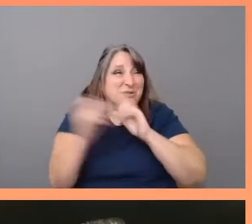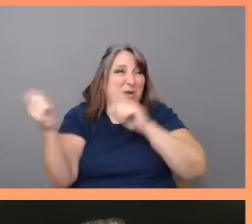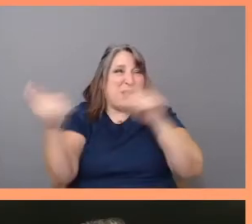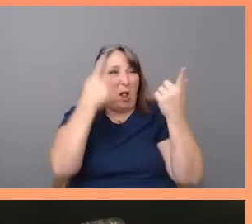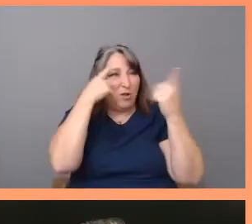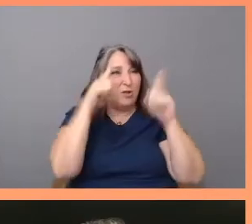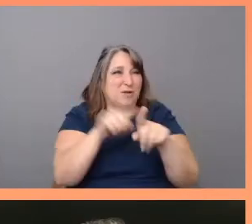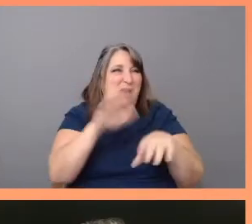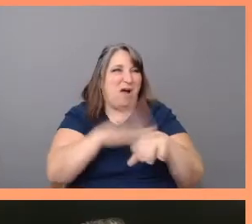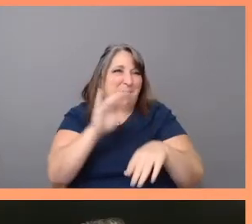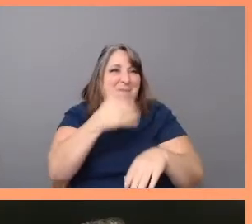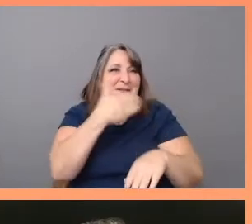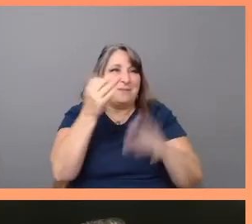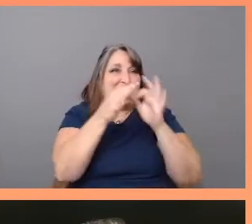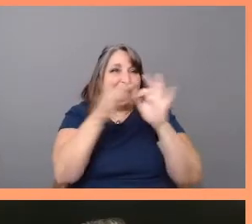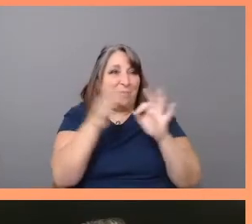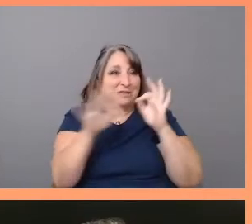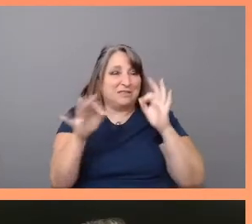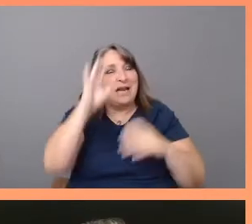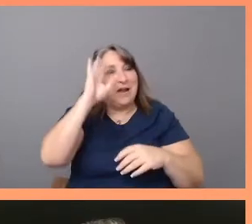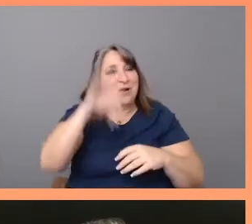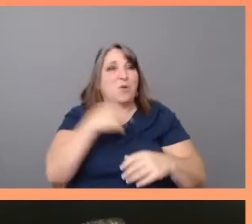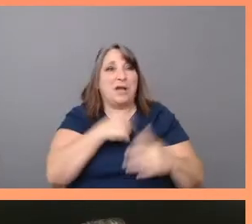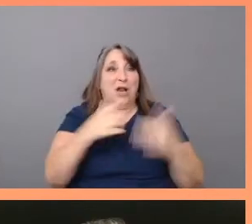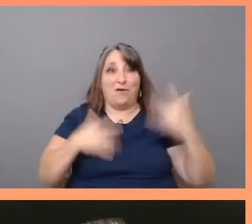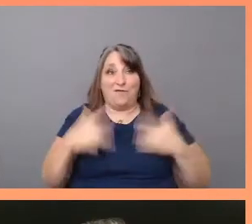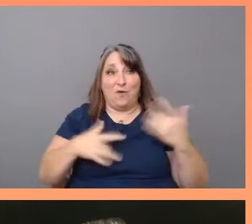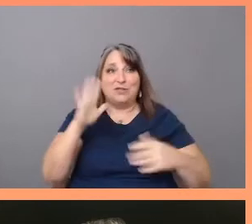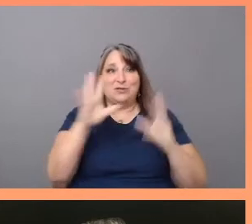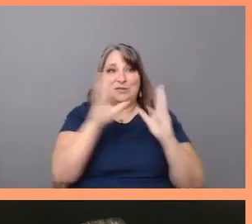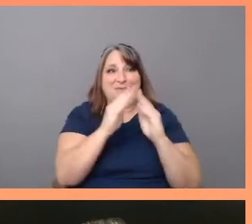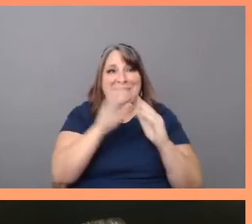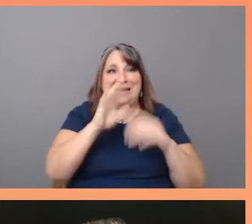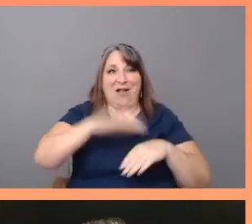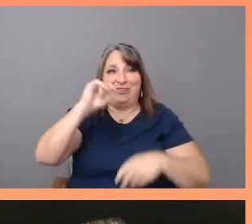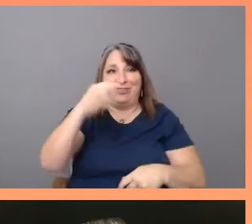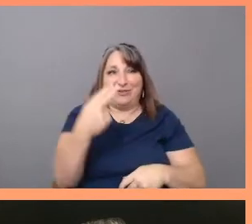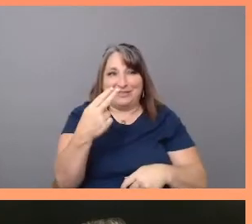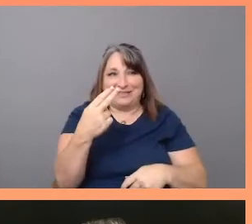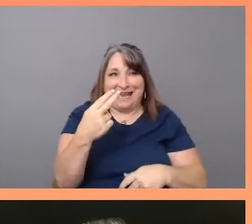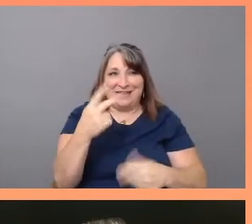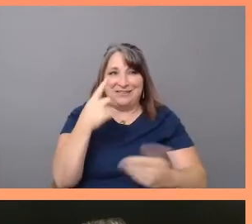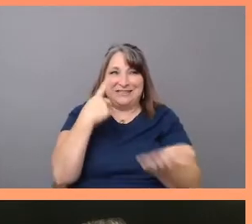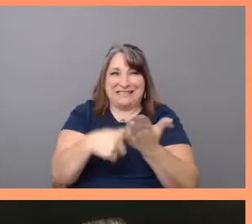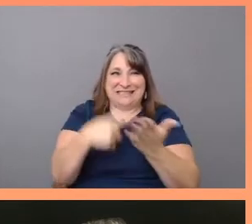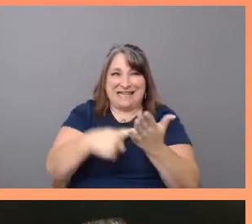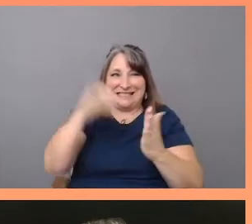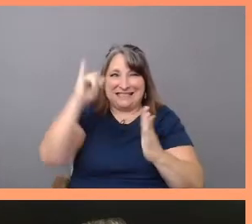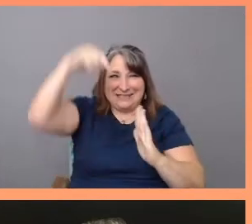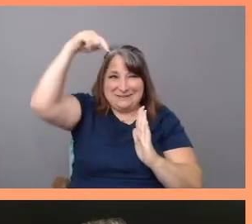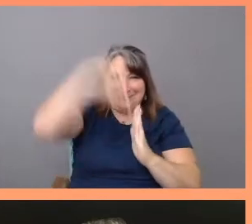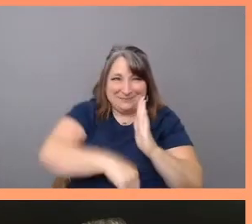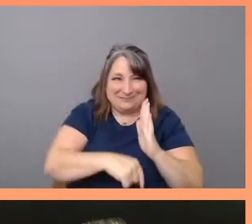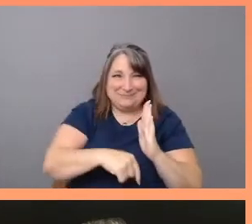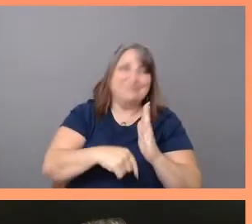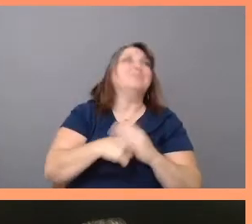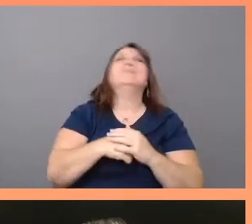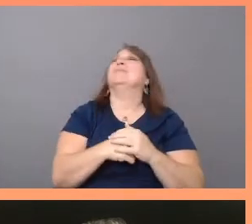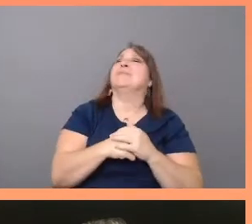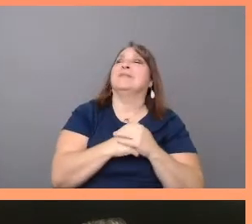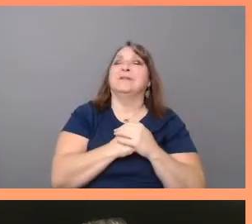Great, thank you. And I know that we will all look forward to that session on Thursday to dive into this. Plenty to discuss